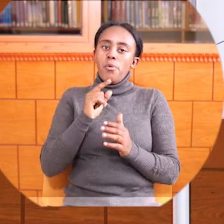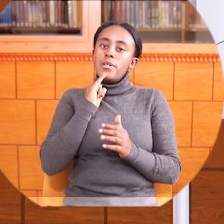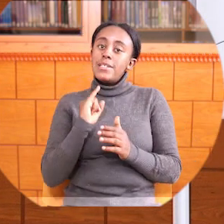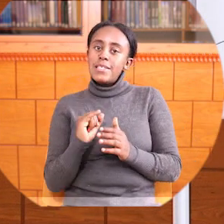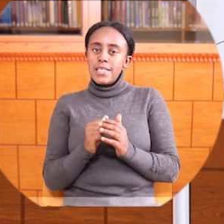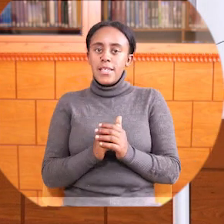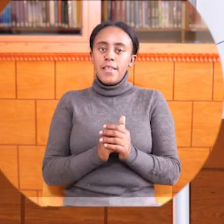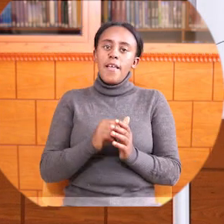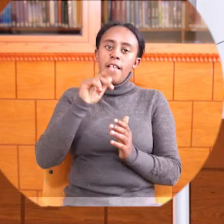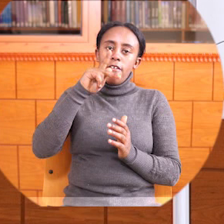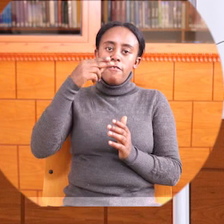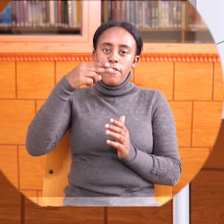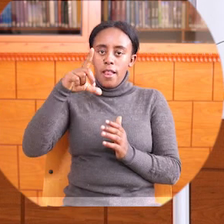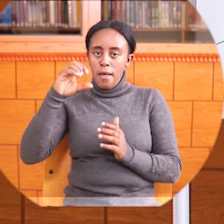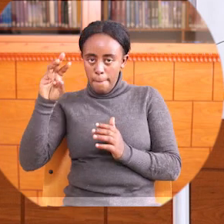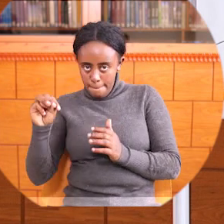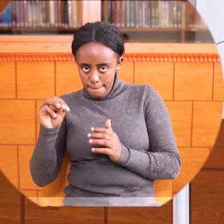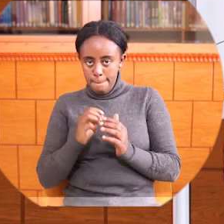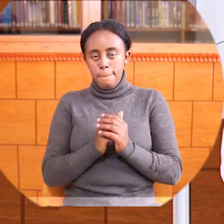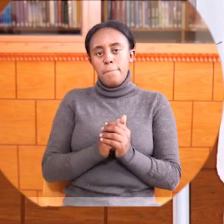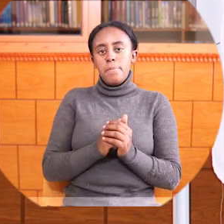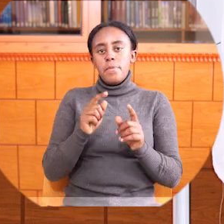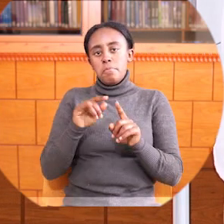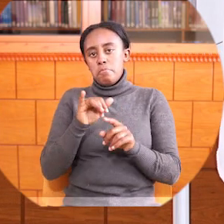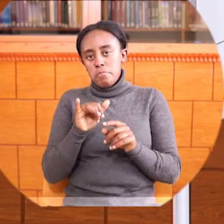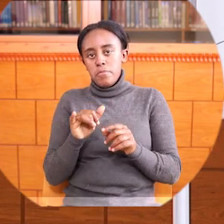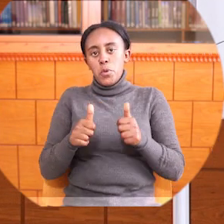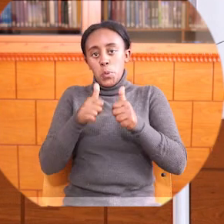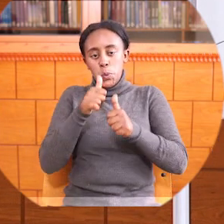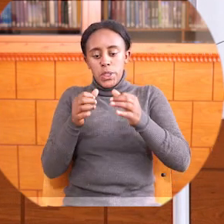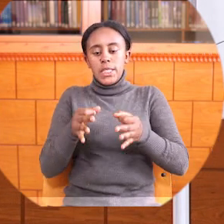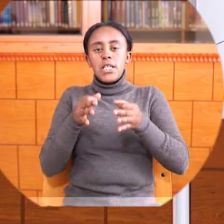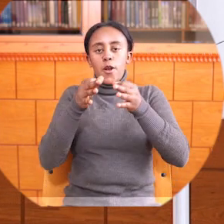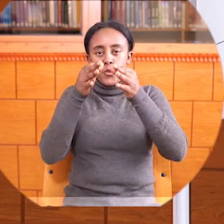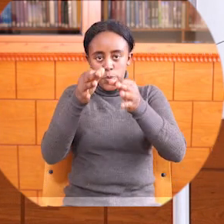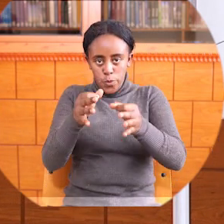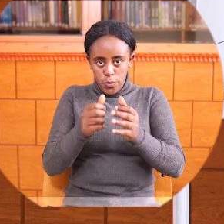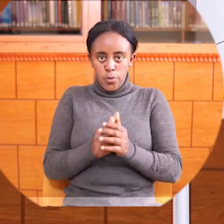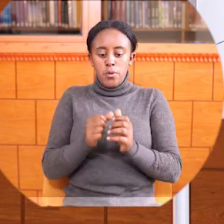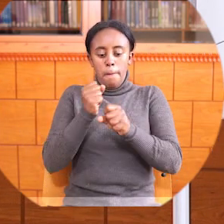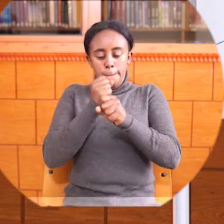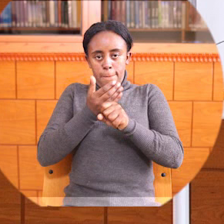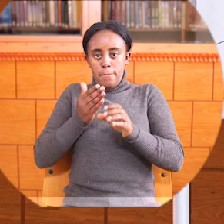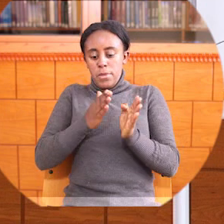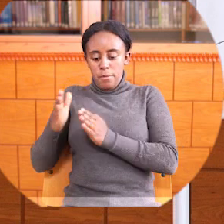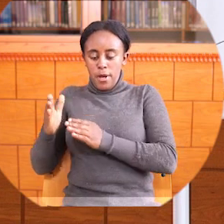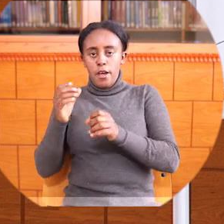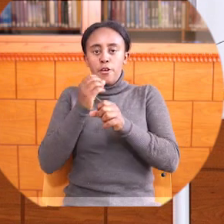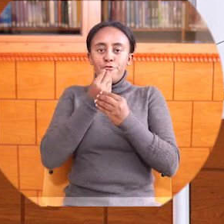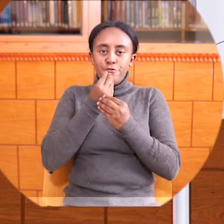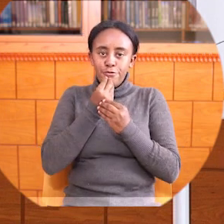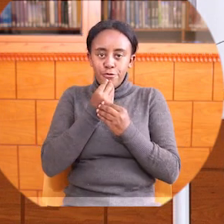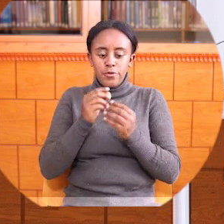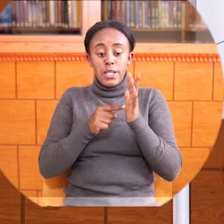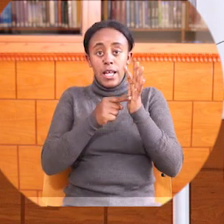phloem. Phloem is a type of vascular bundle which is transporting the prepared food in the leaf to the